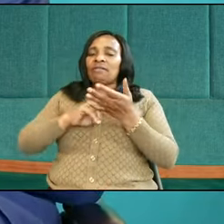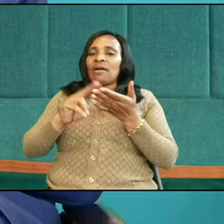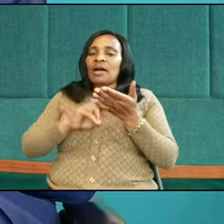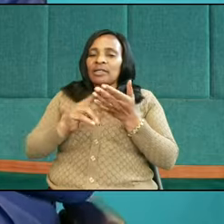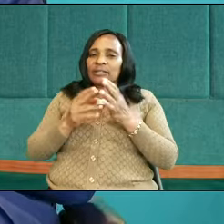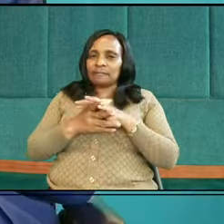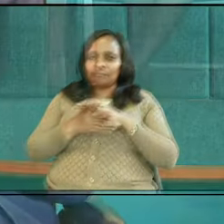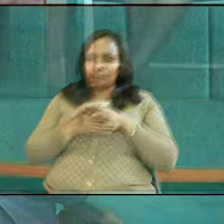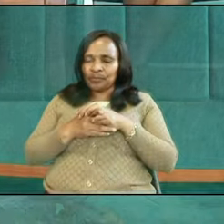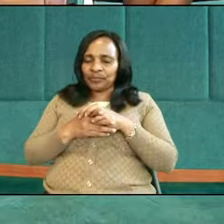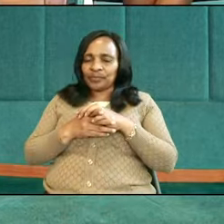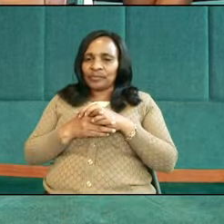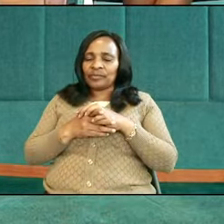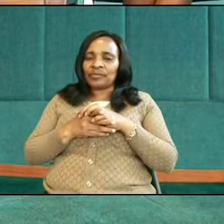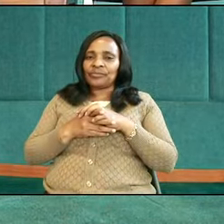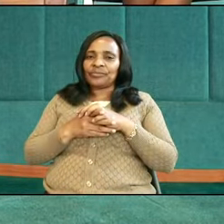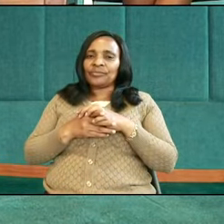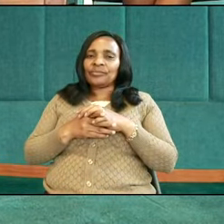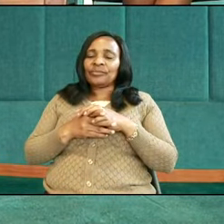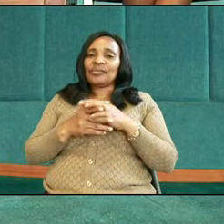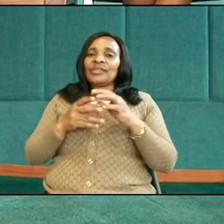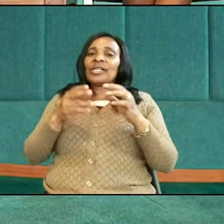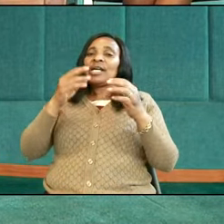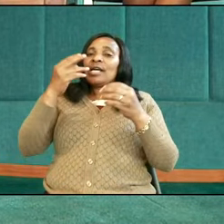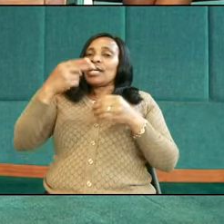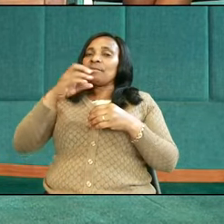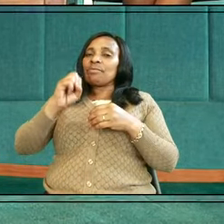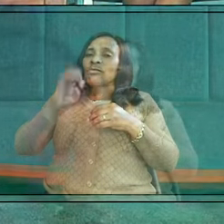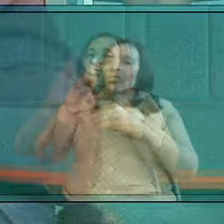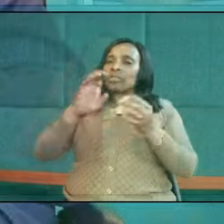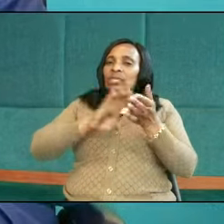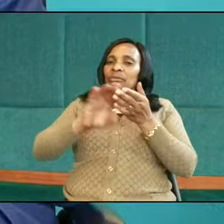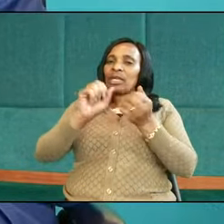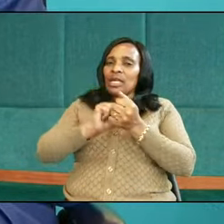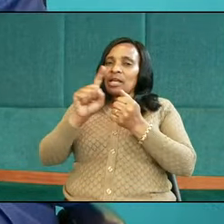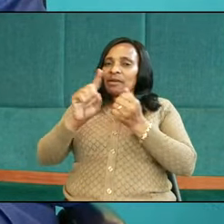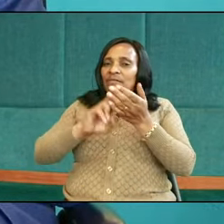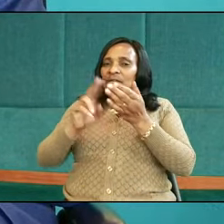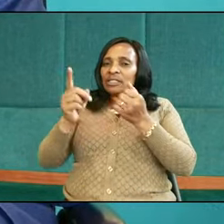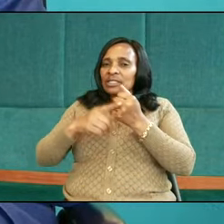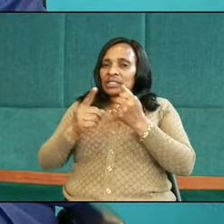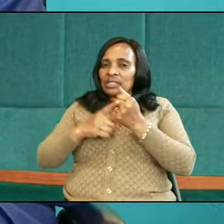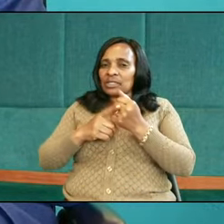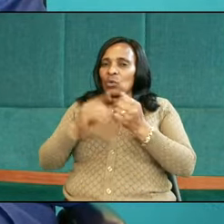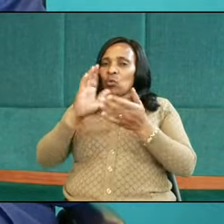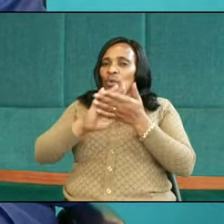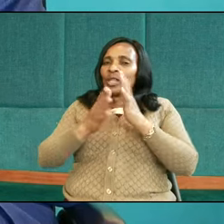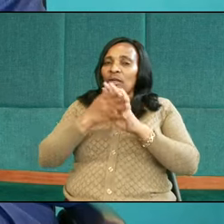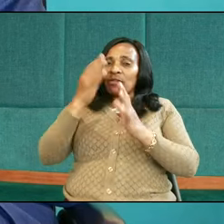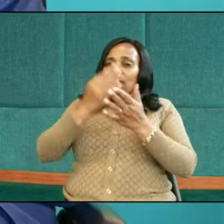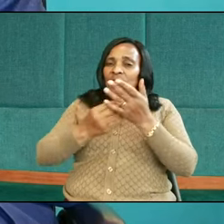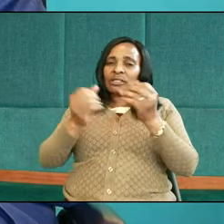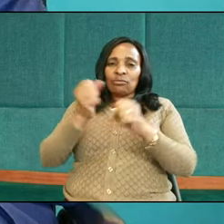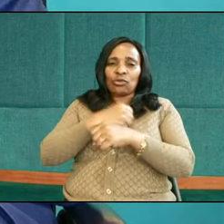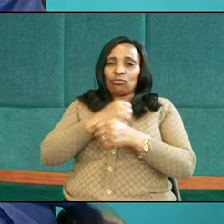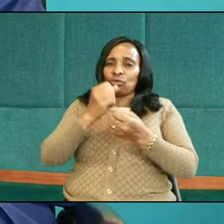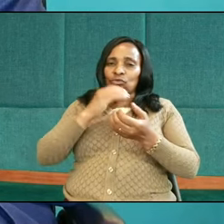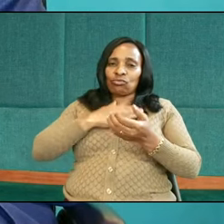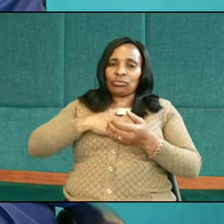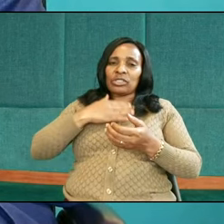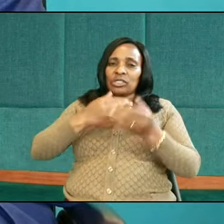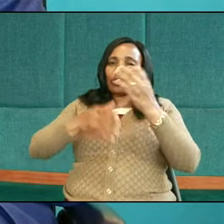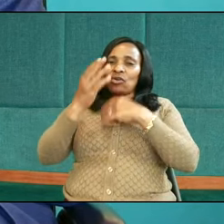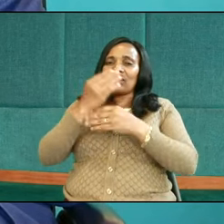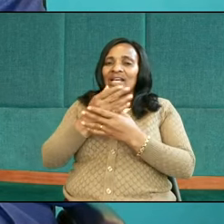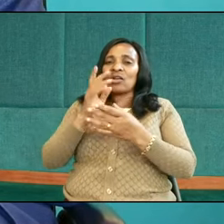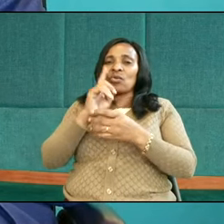read the... Okay, it says, Hebrews 11, verse 6, it says, without faith it is impossible to please God, because